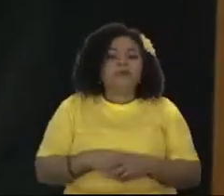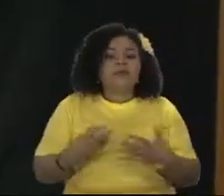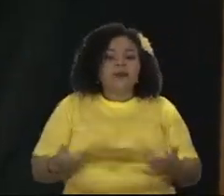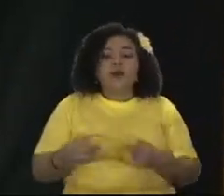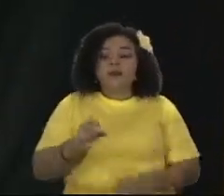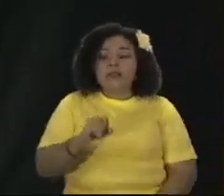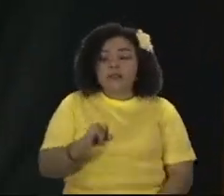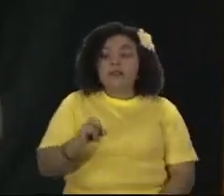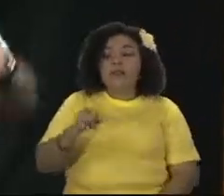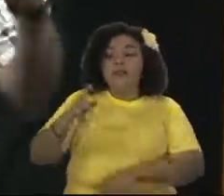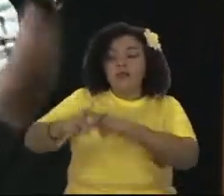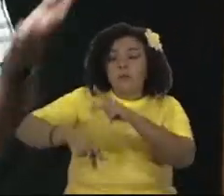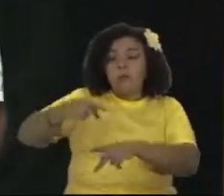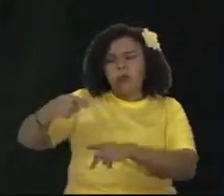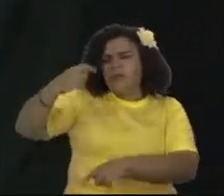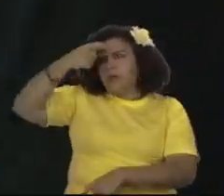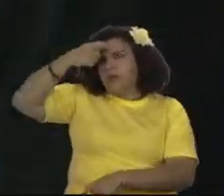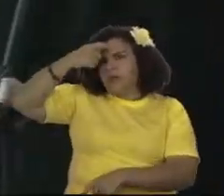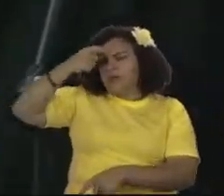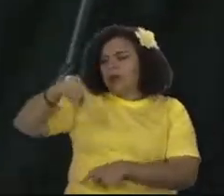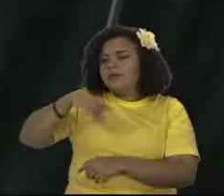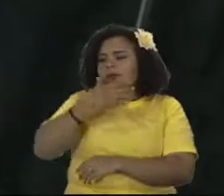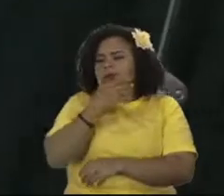we have many kinds of parties